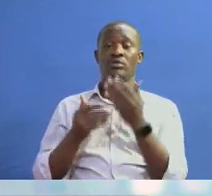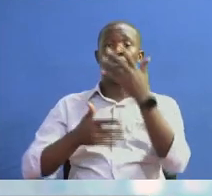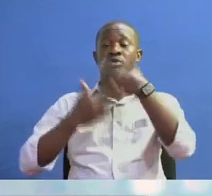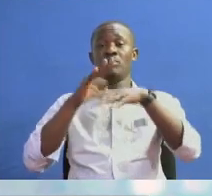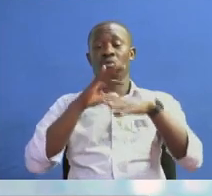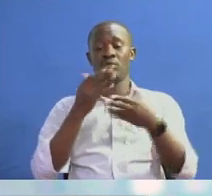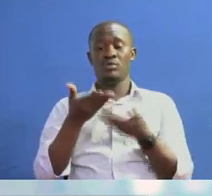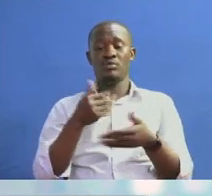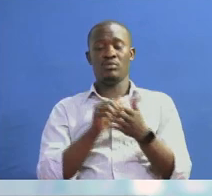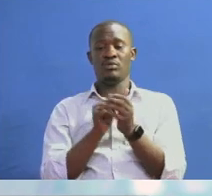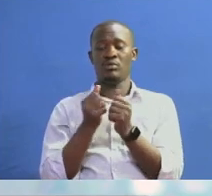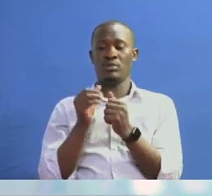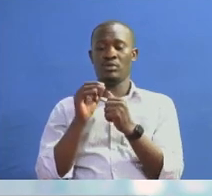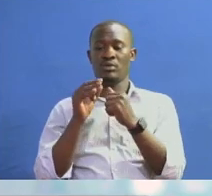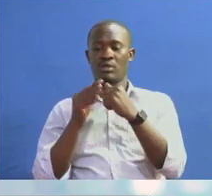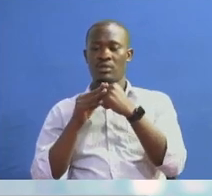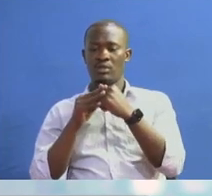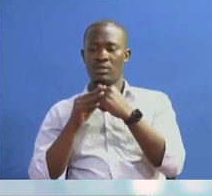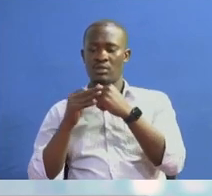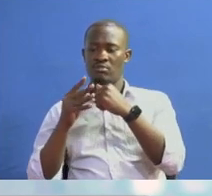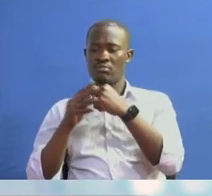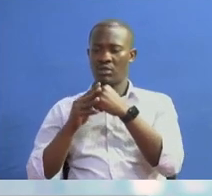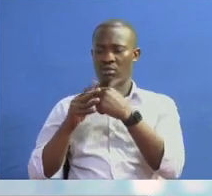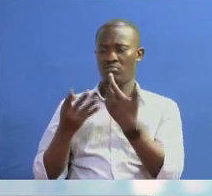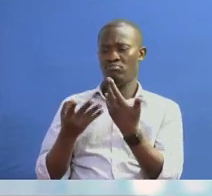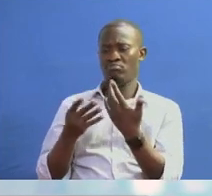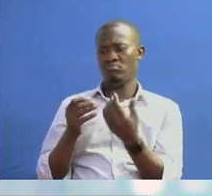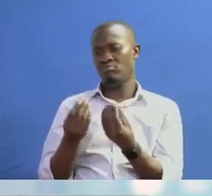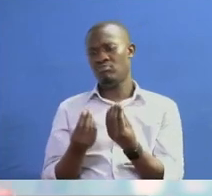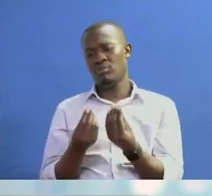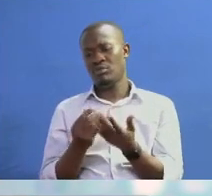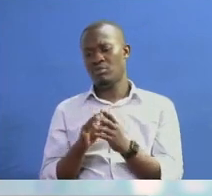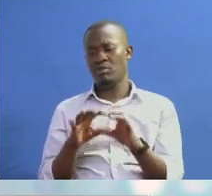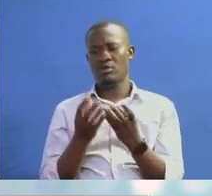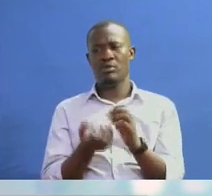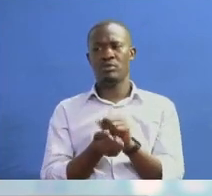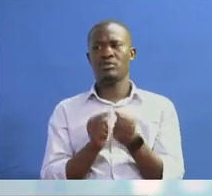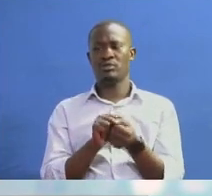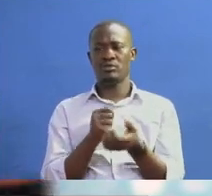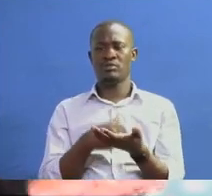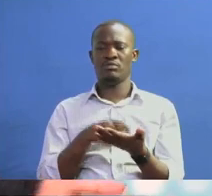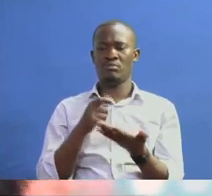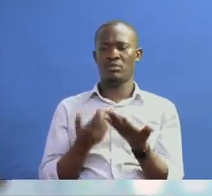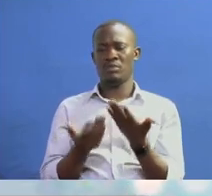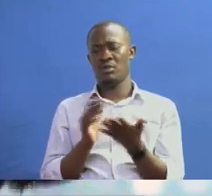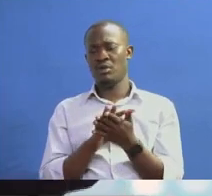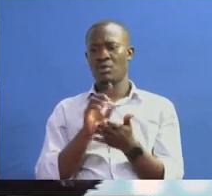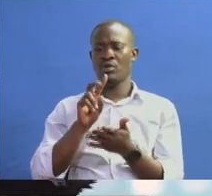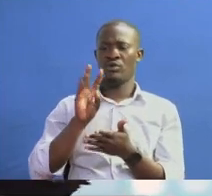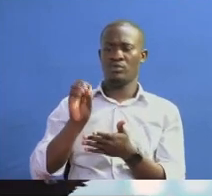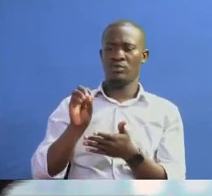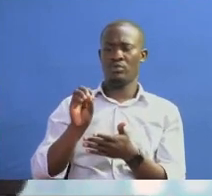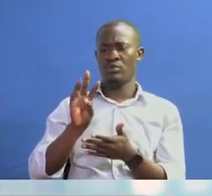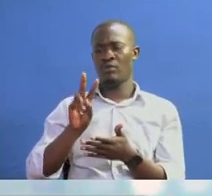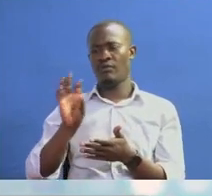at around 89 shillings. Or maybe because, you know, the world has changed, it should be at least 120 or 150